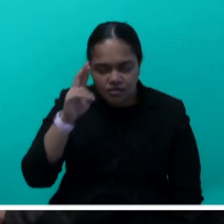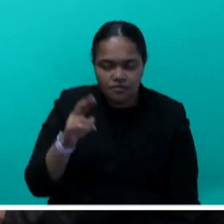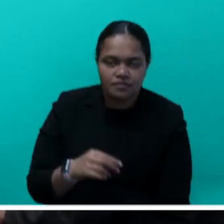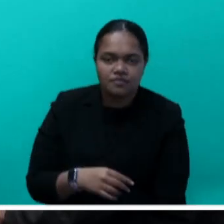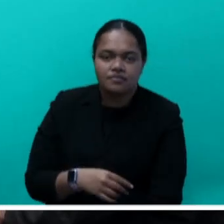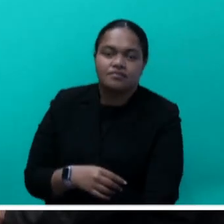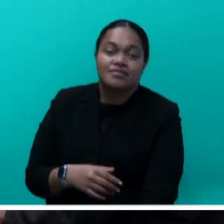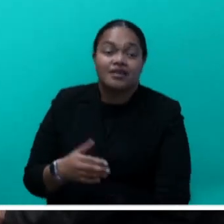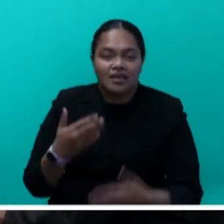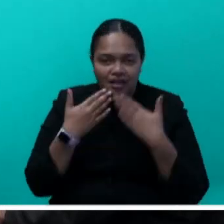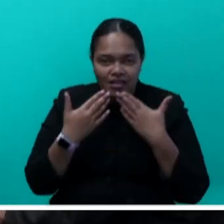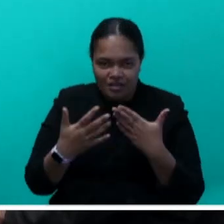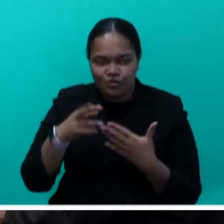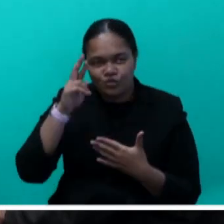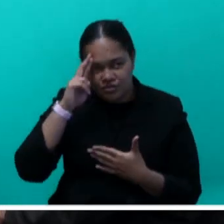Thank you, Mr. Speaker, sir.